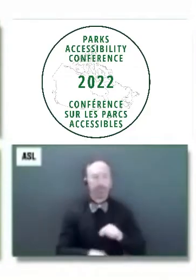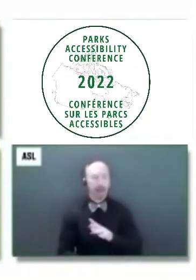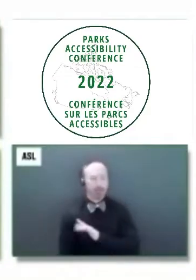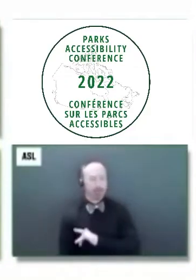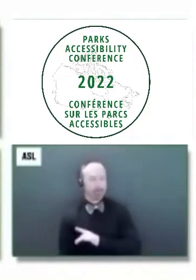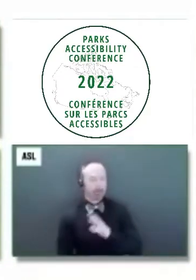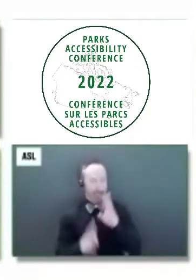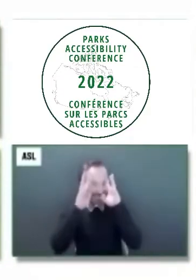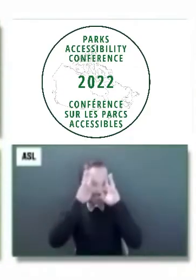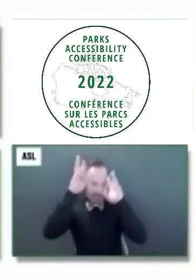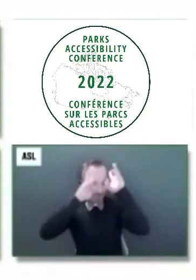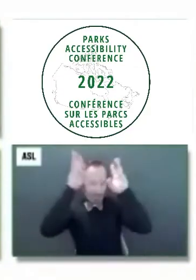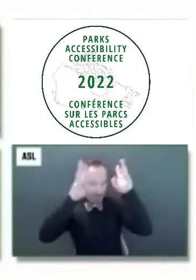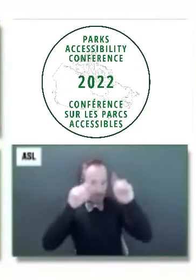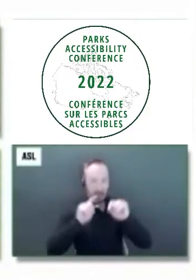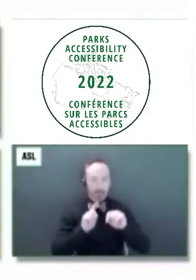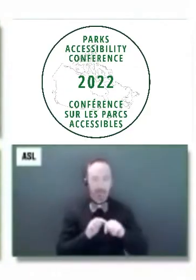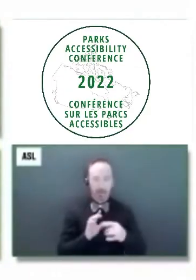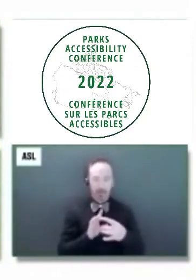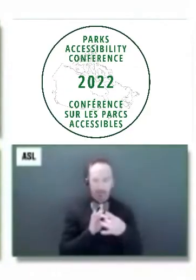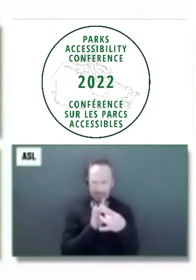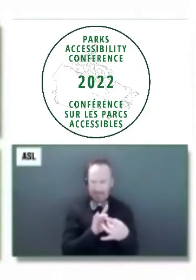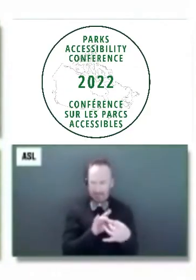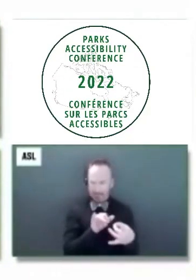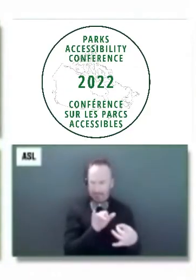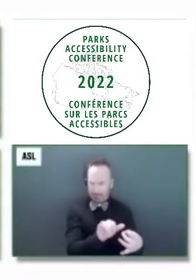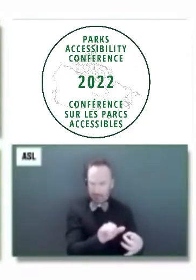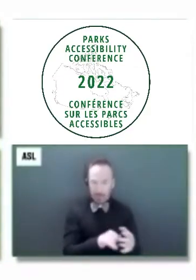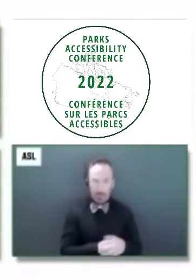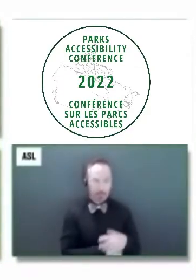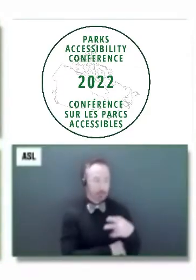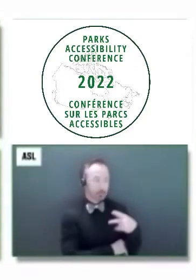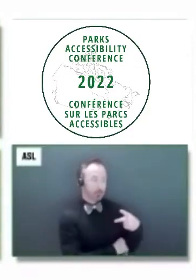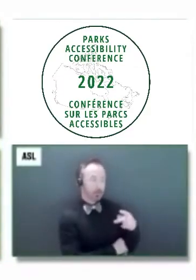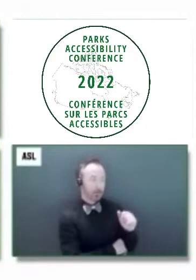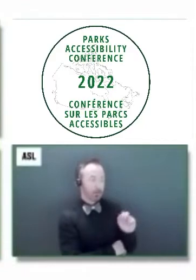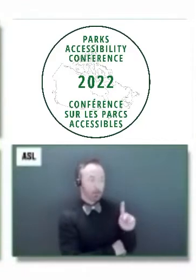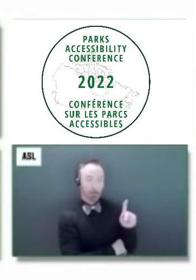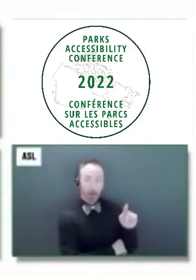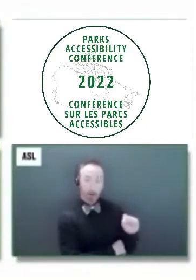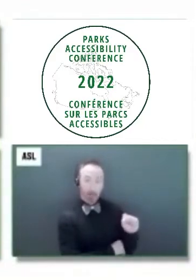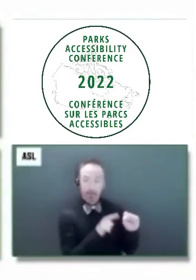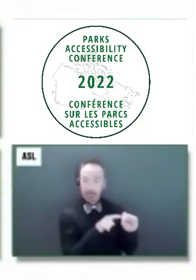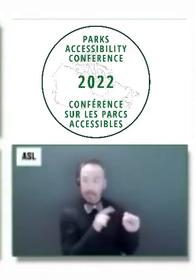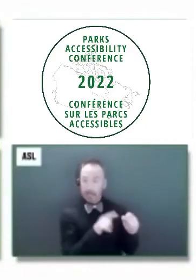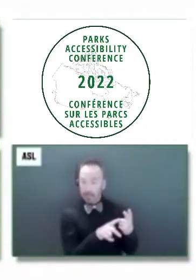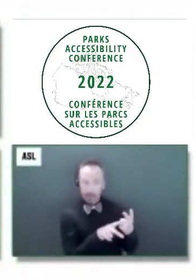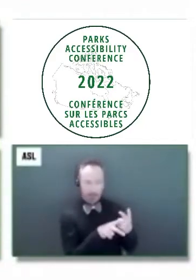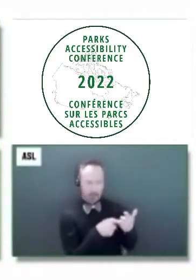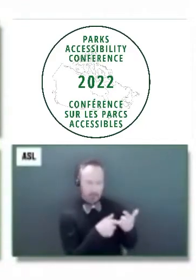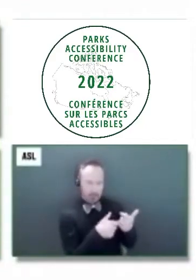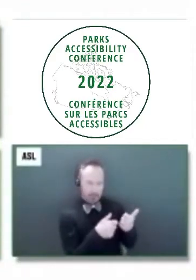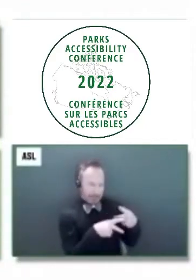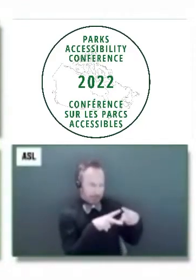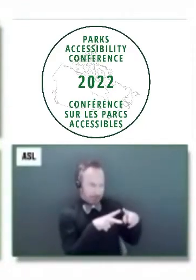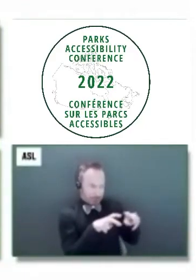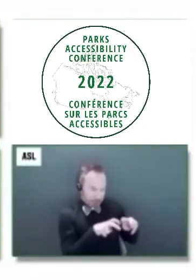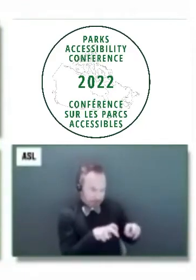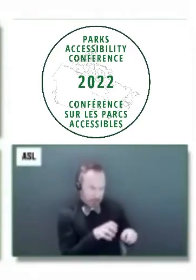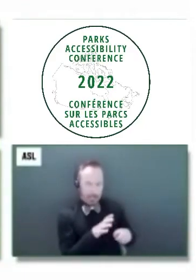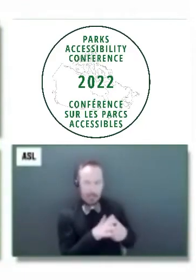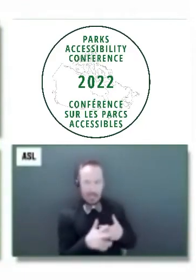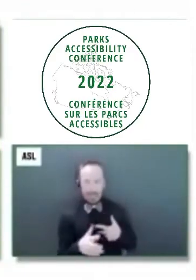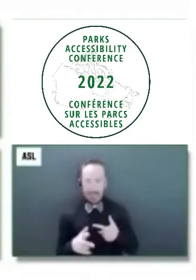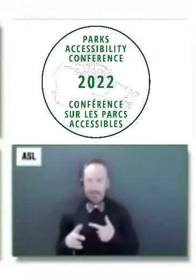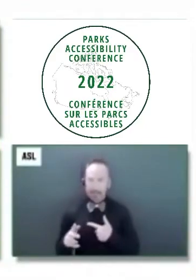dealing with that. So something that Parks can look at is, as we're trying to find solutions, it's not just us